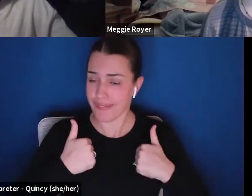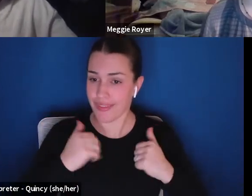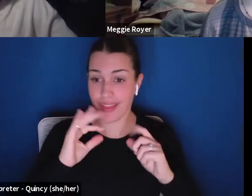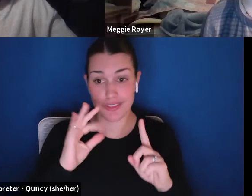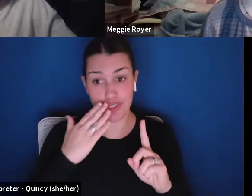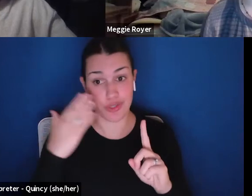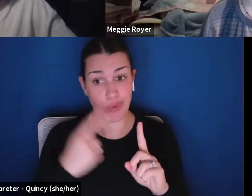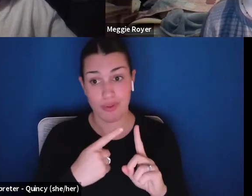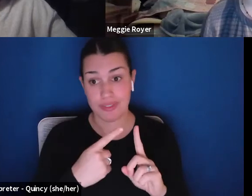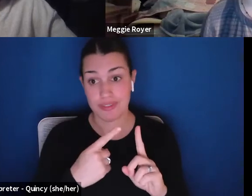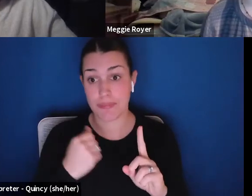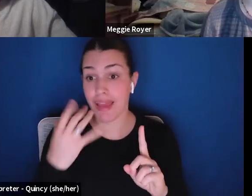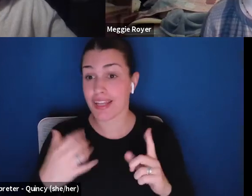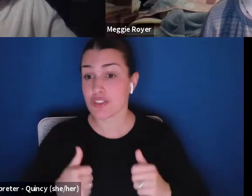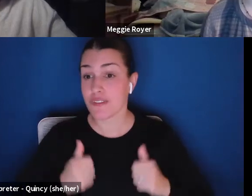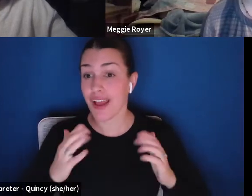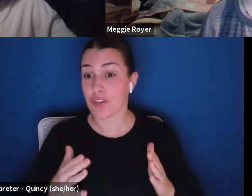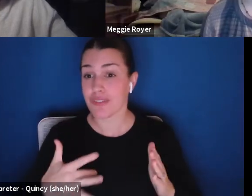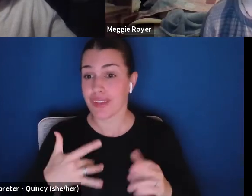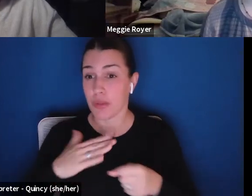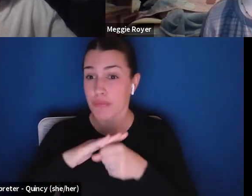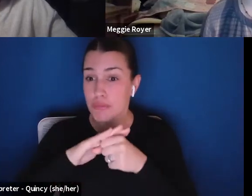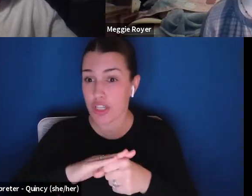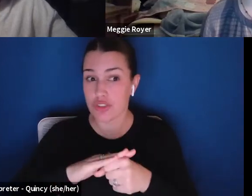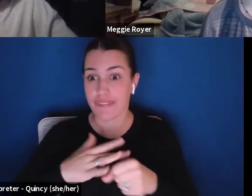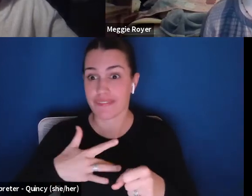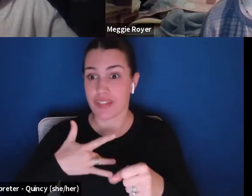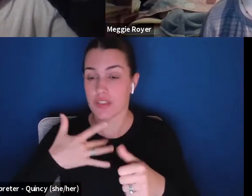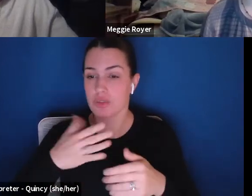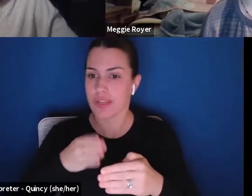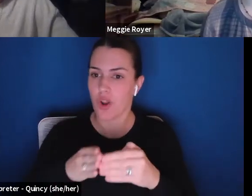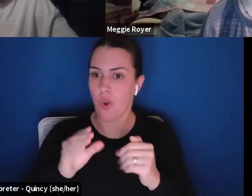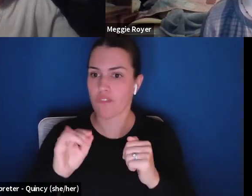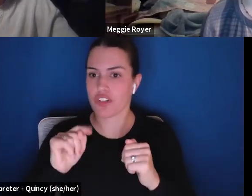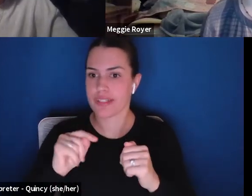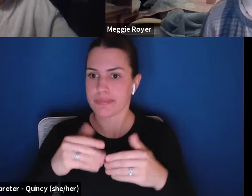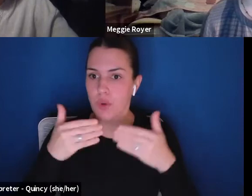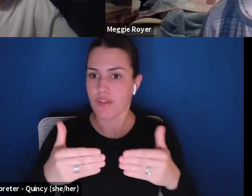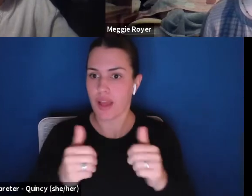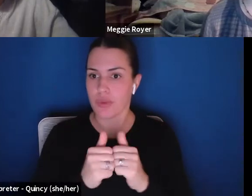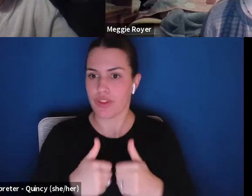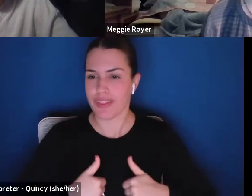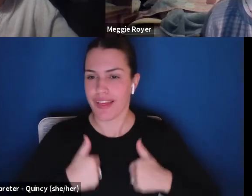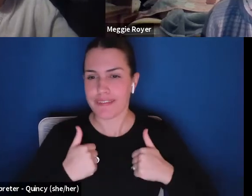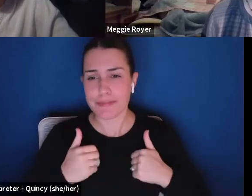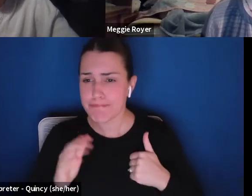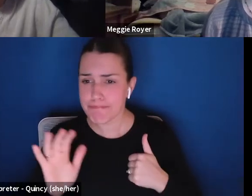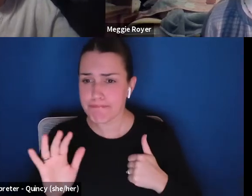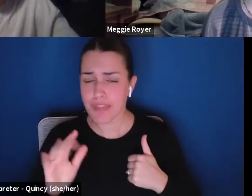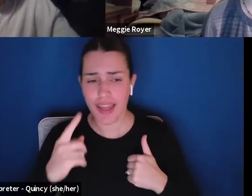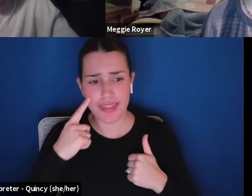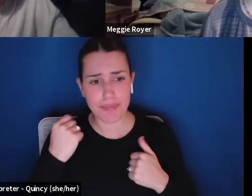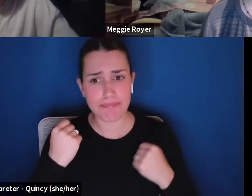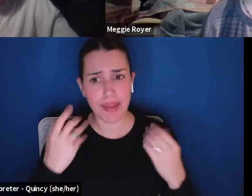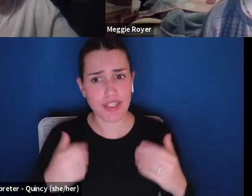point. A lot of survivors might feel pressure to just get over it, to just move on with their lives. I think a lot of survivors